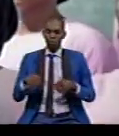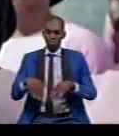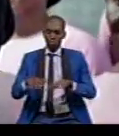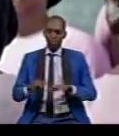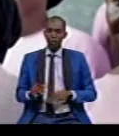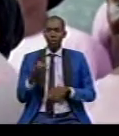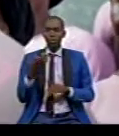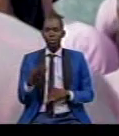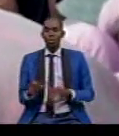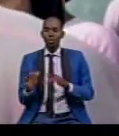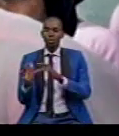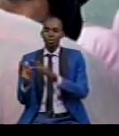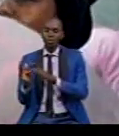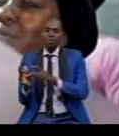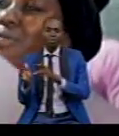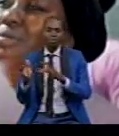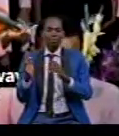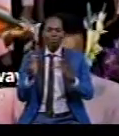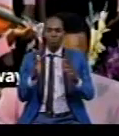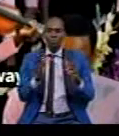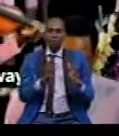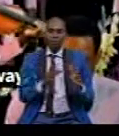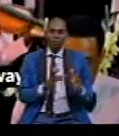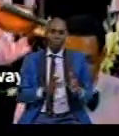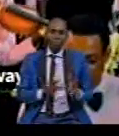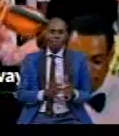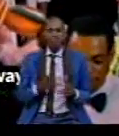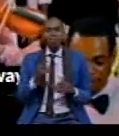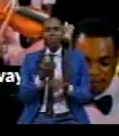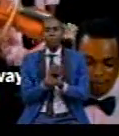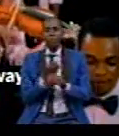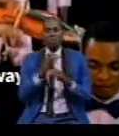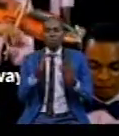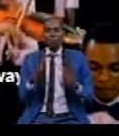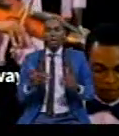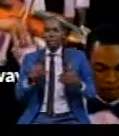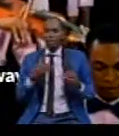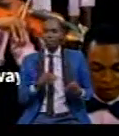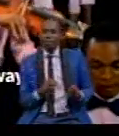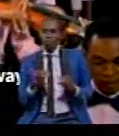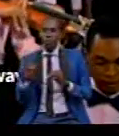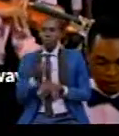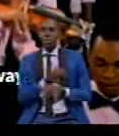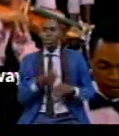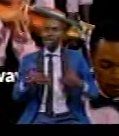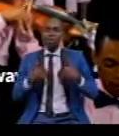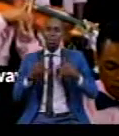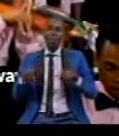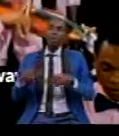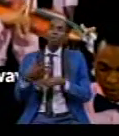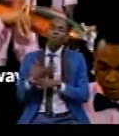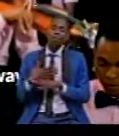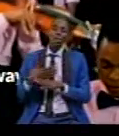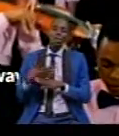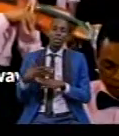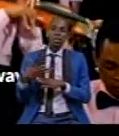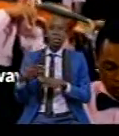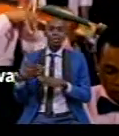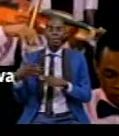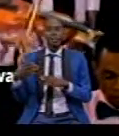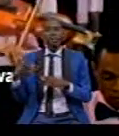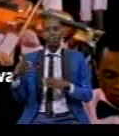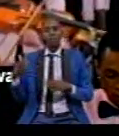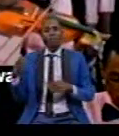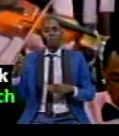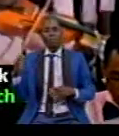Personal reliance on ourselves will never change our lives, but reliance on